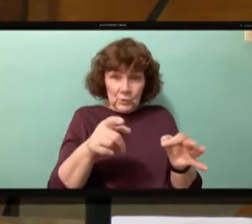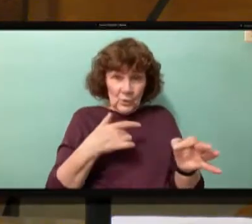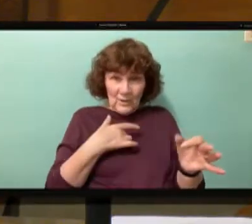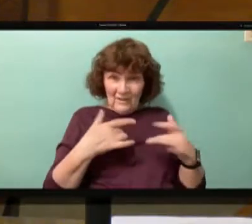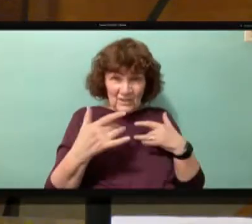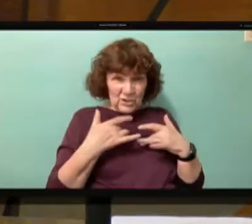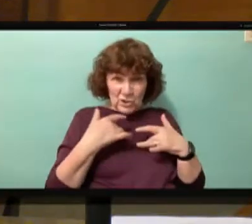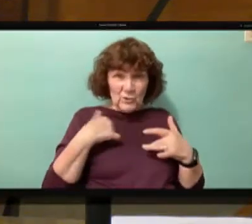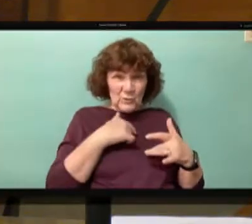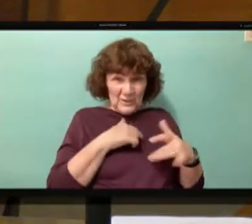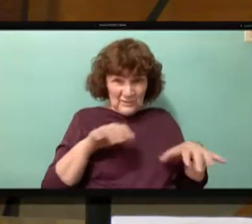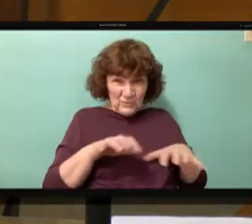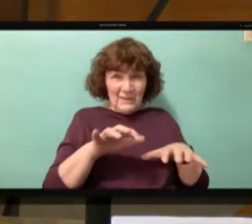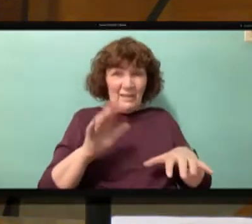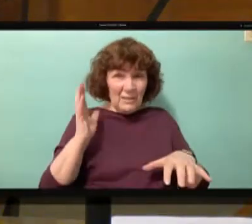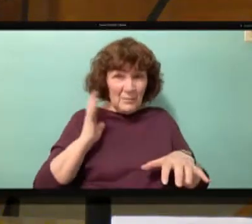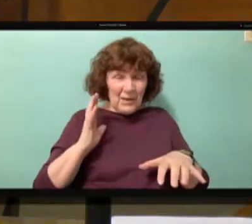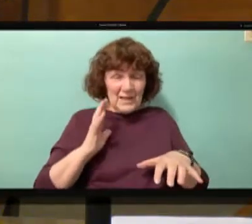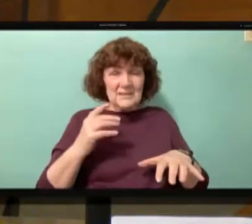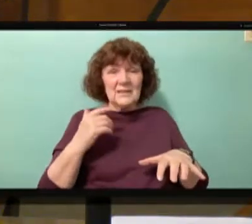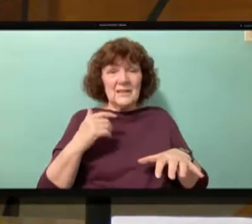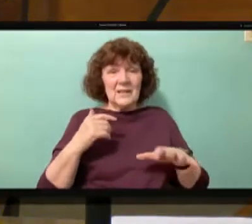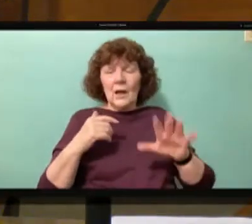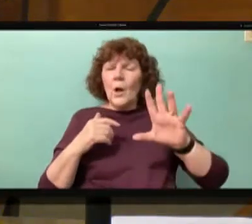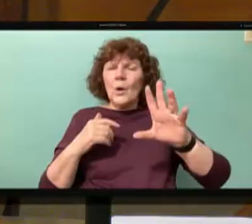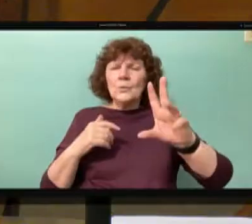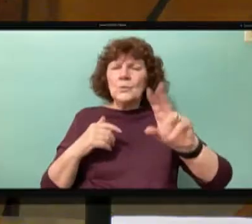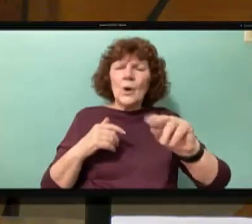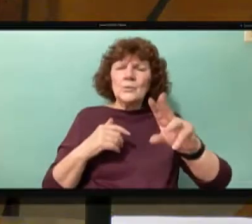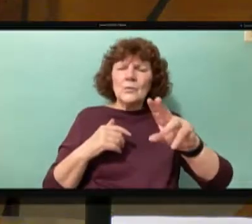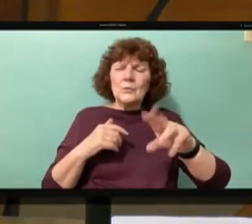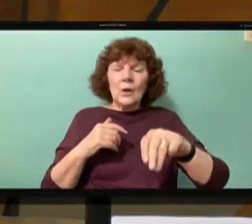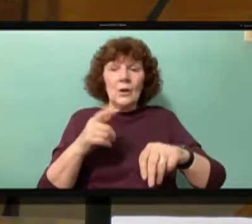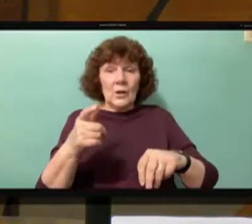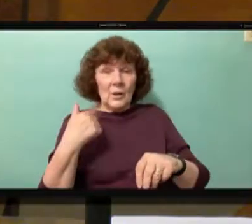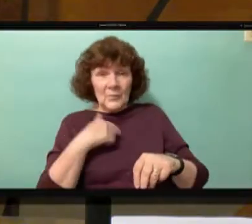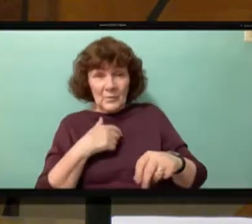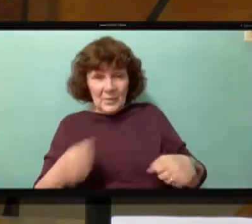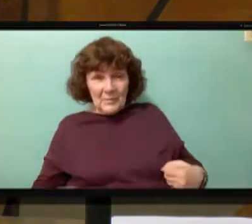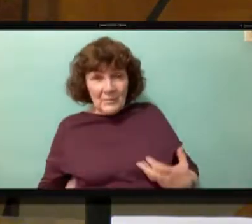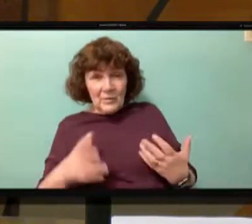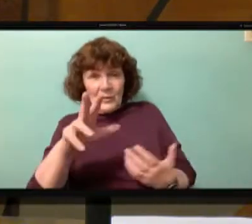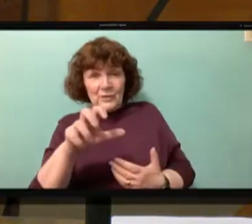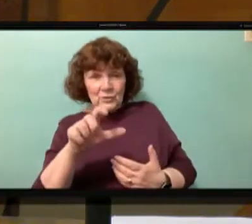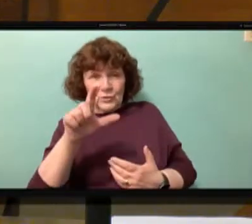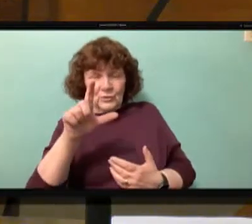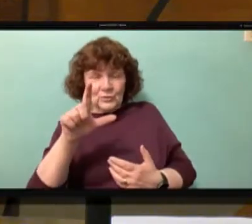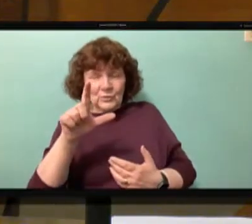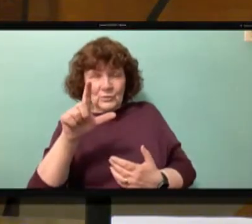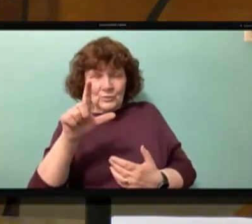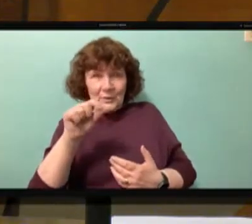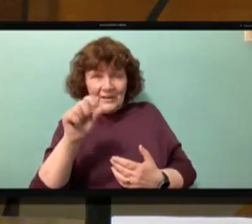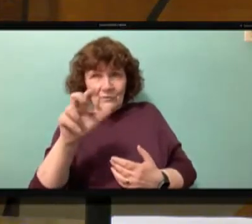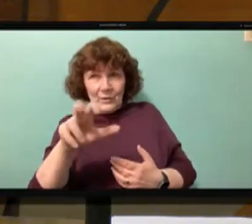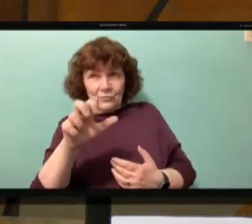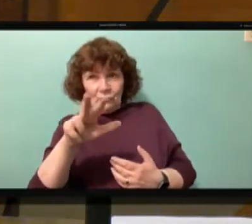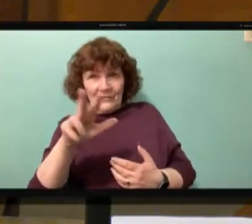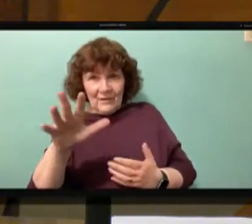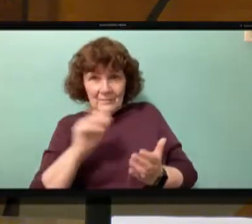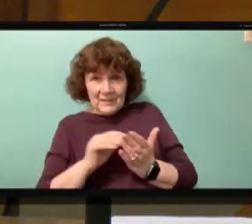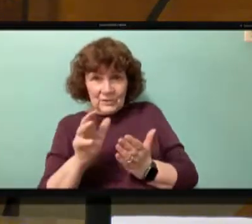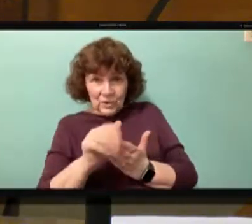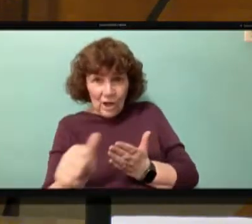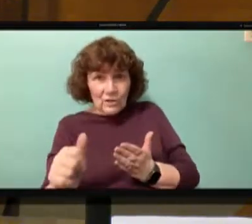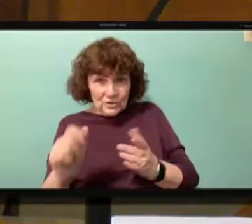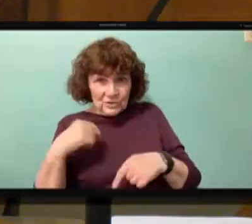done so, having expended Sorry, and no, I committed wasn't now implying some that. 320 out of the $335 million to date. Nope. Thank you.